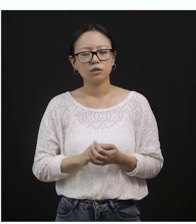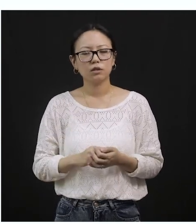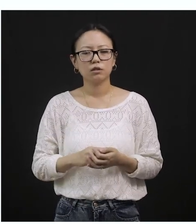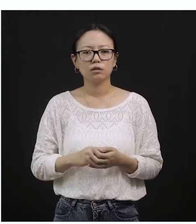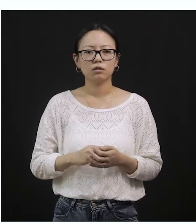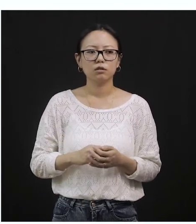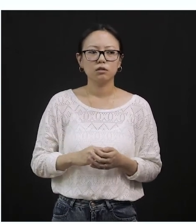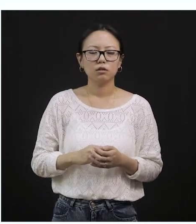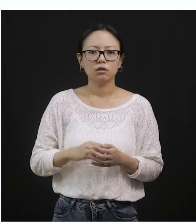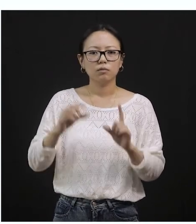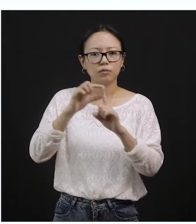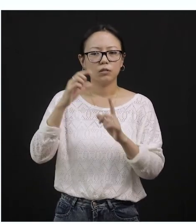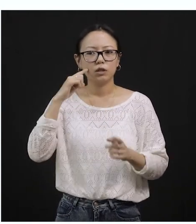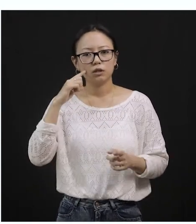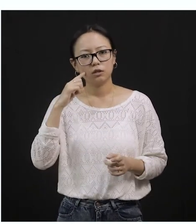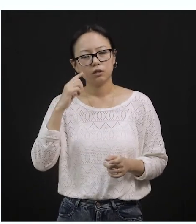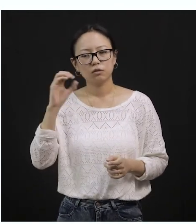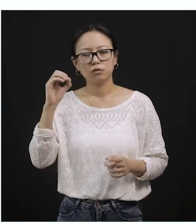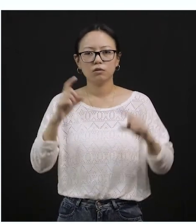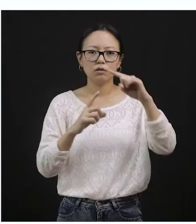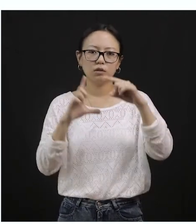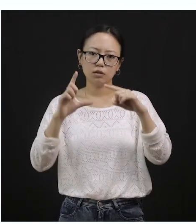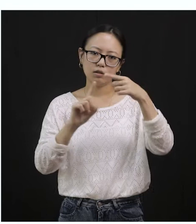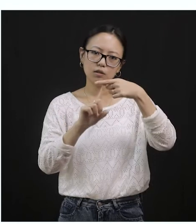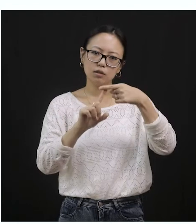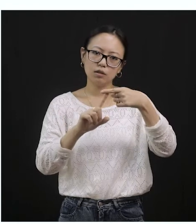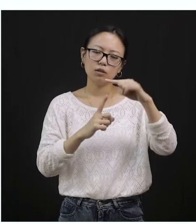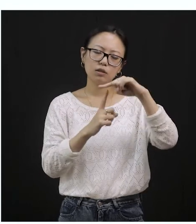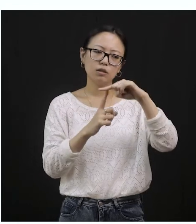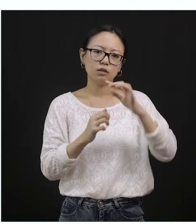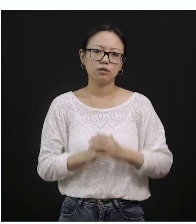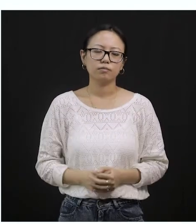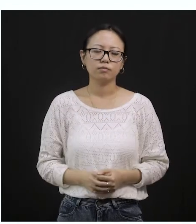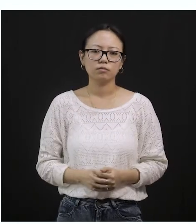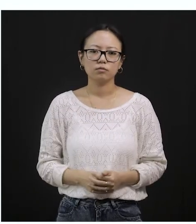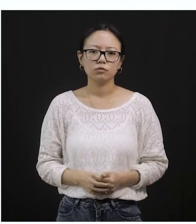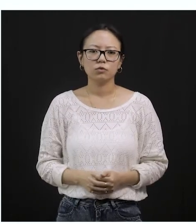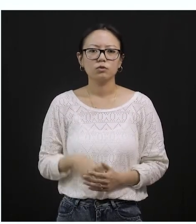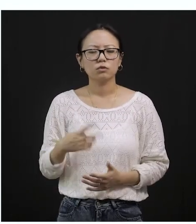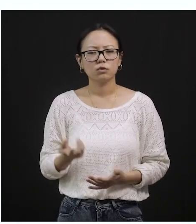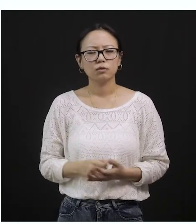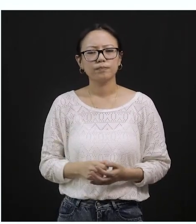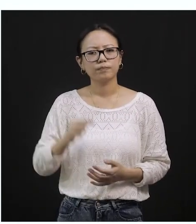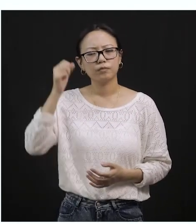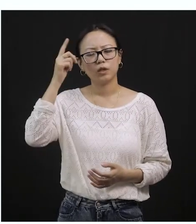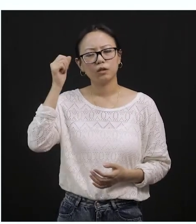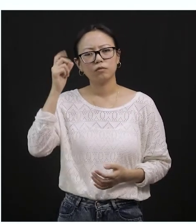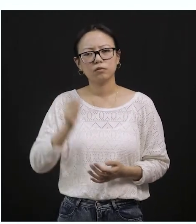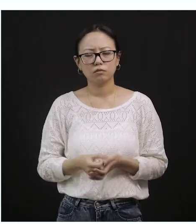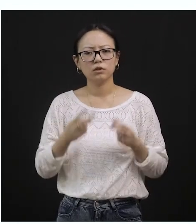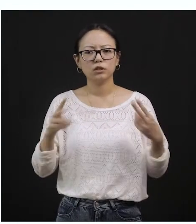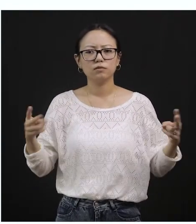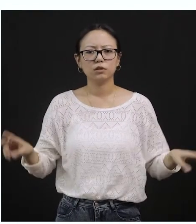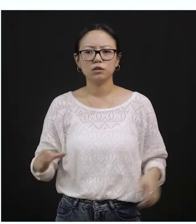pilot, and so on. Those were the professions that we've already learned. All right, so try to understand more about this